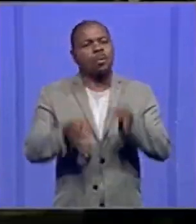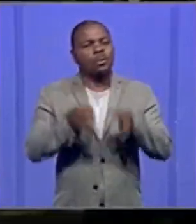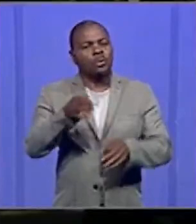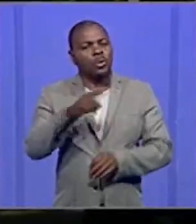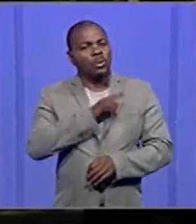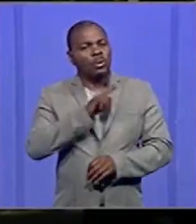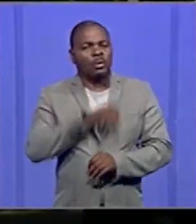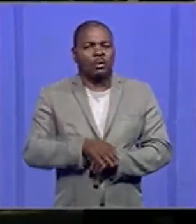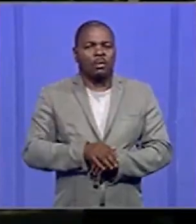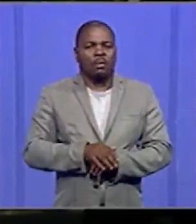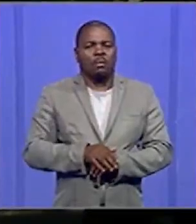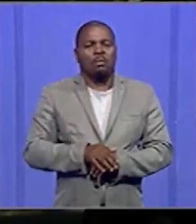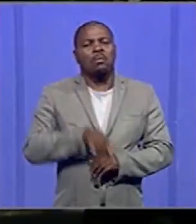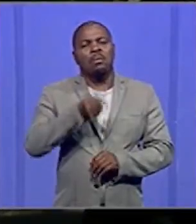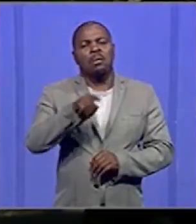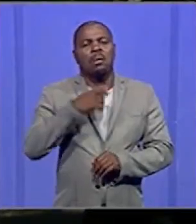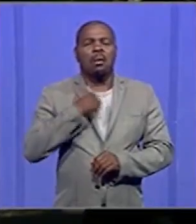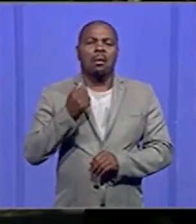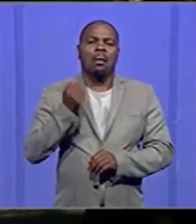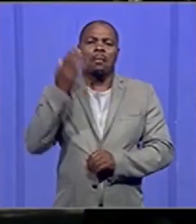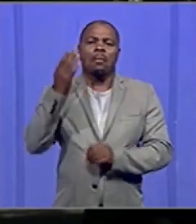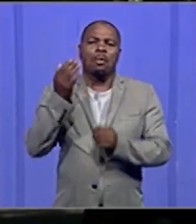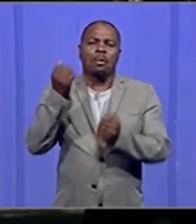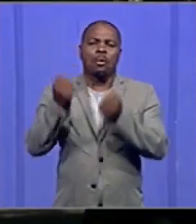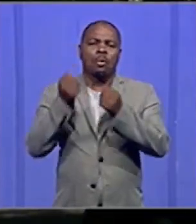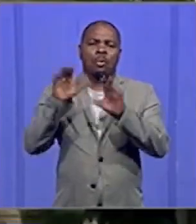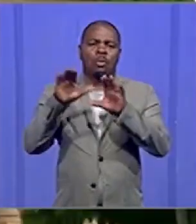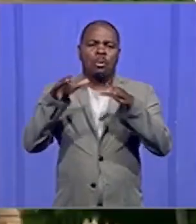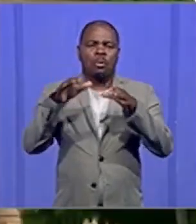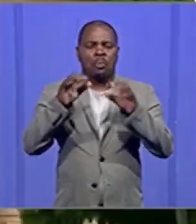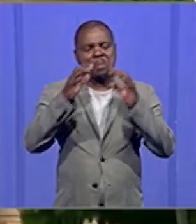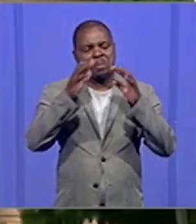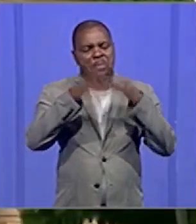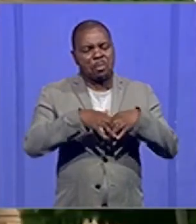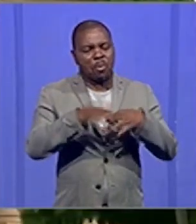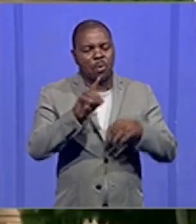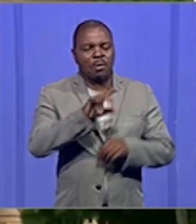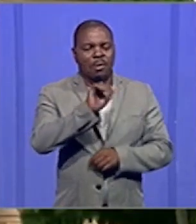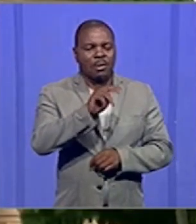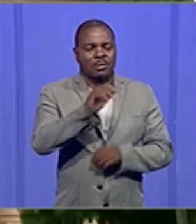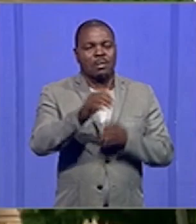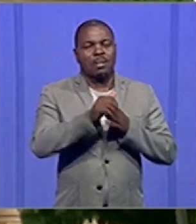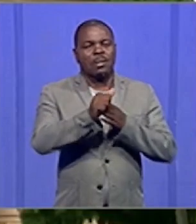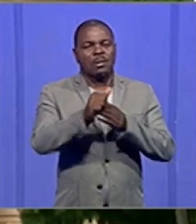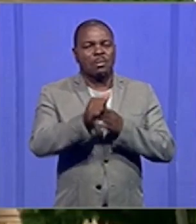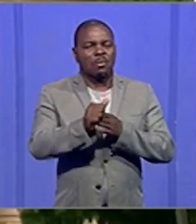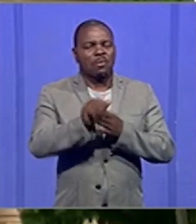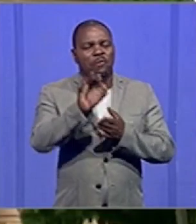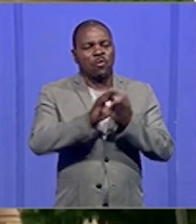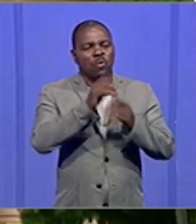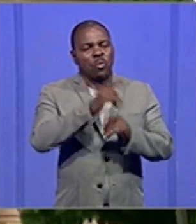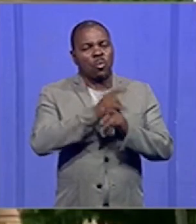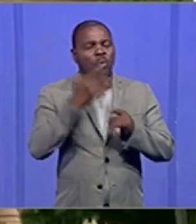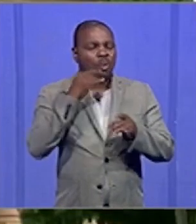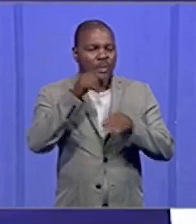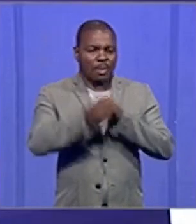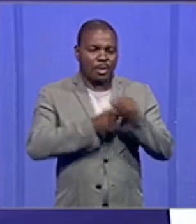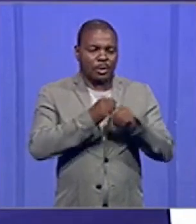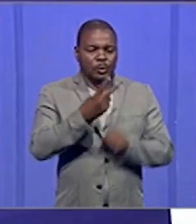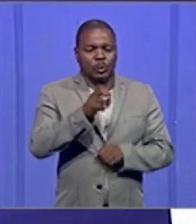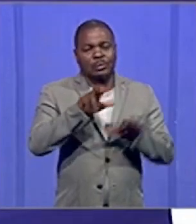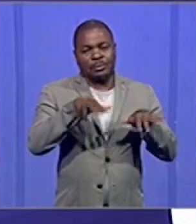hore lekgotla le leholo la maipiletso le qhala boetapele ba ANC bo neng bo kgethwe ka